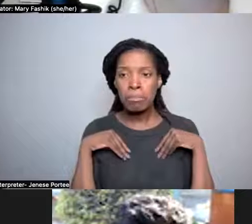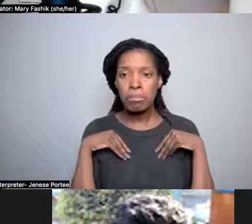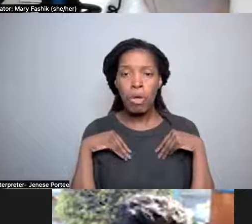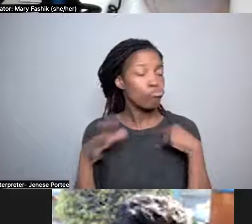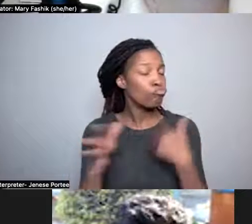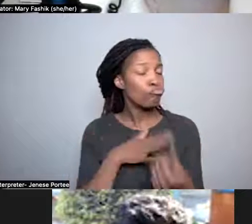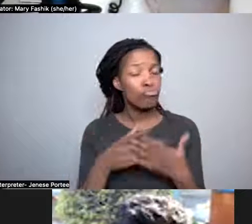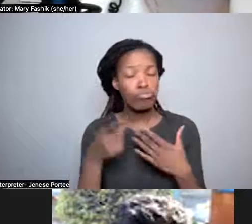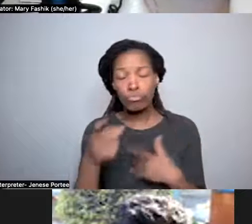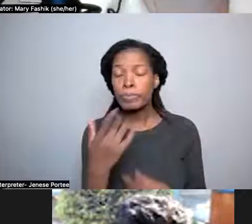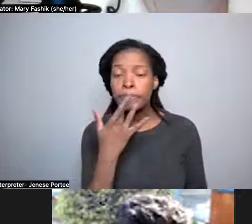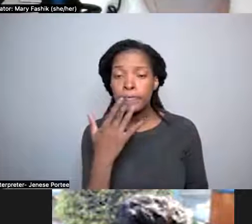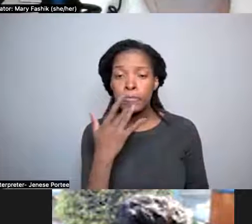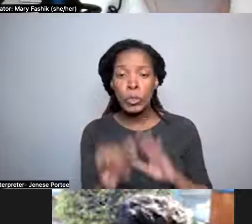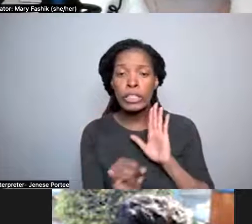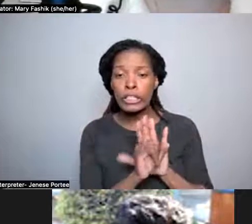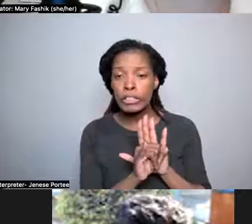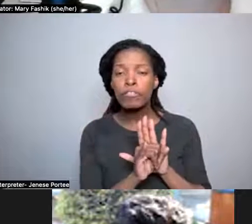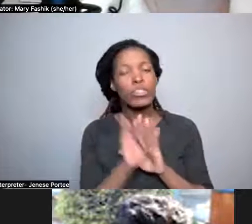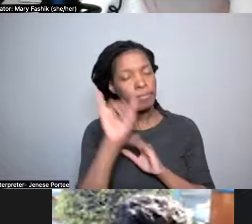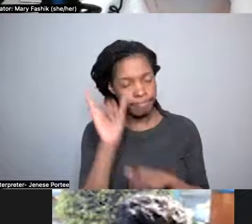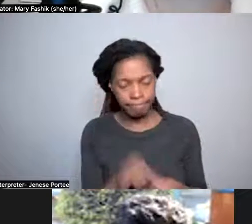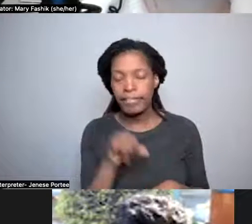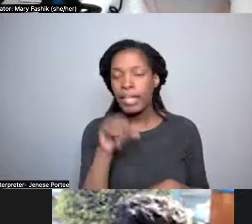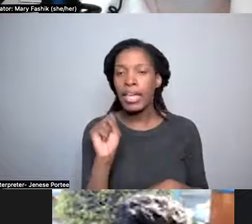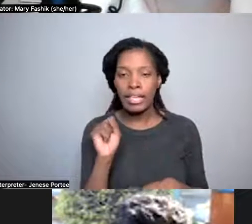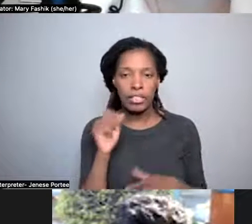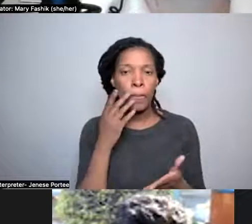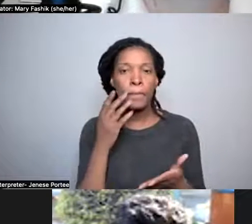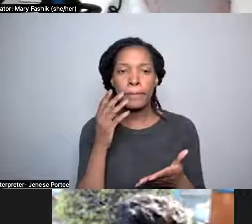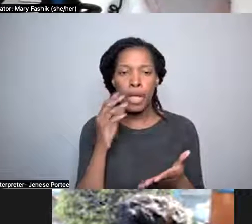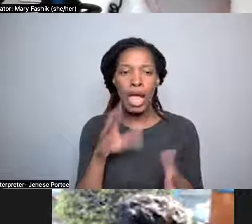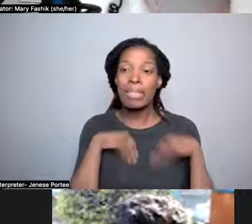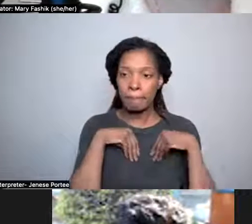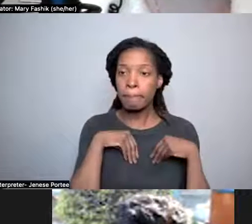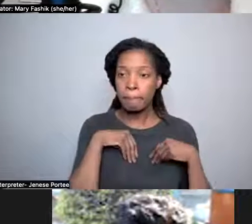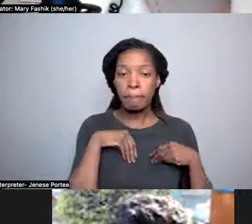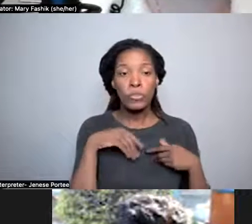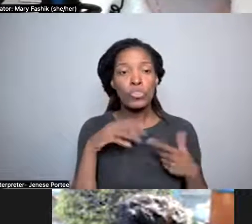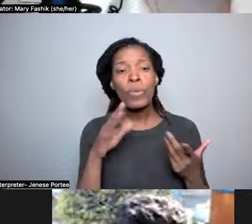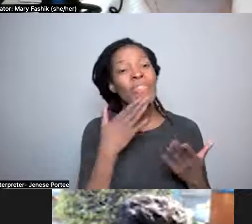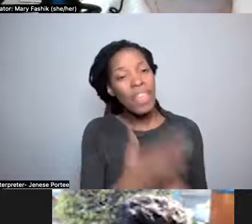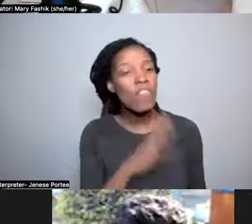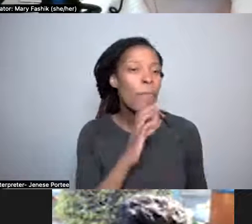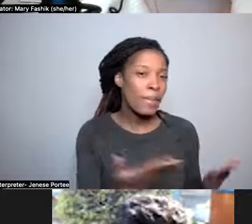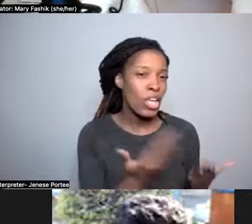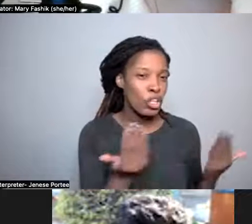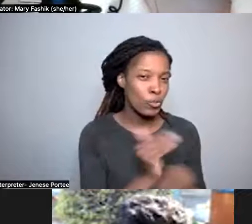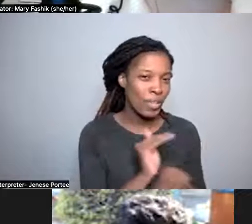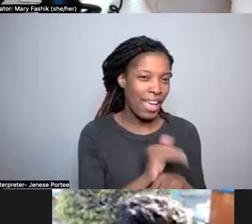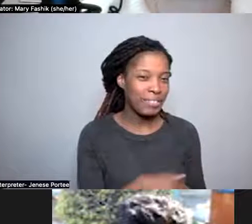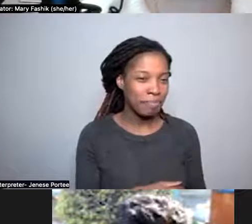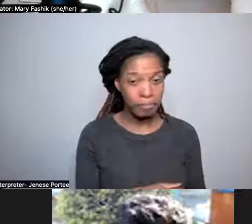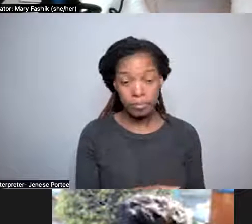you choose to identify is completely valid. So thank you for being here tonight. I'm going